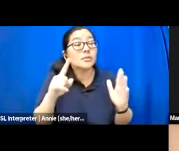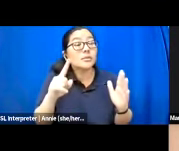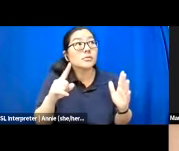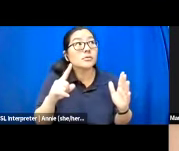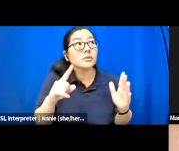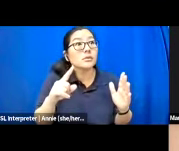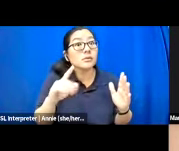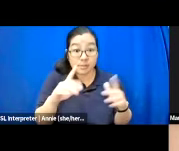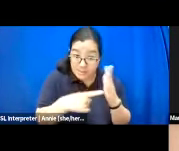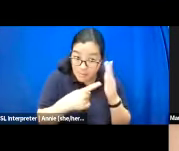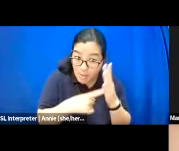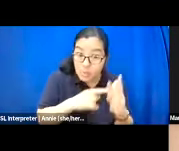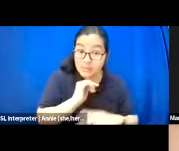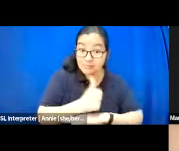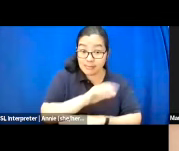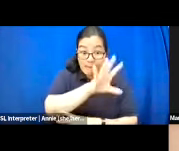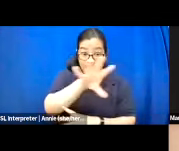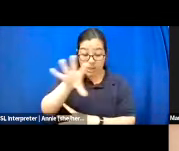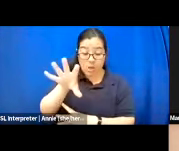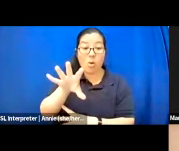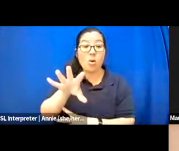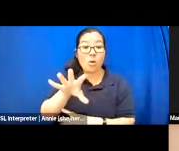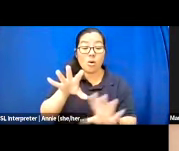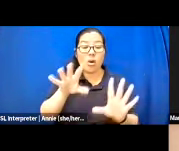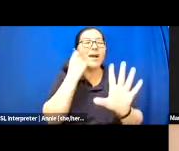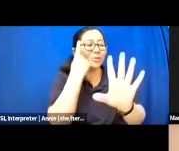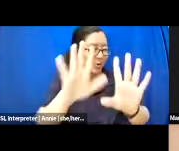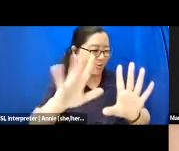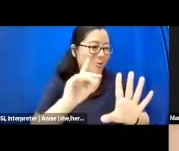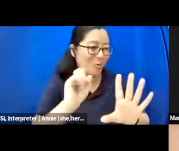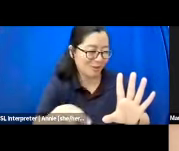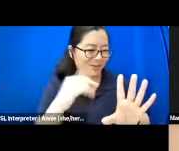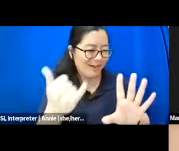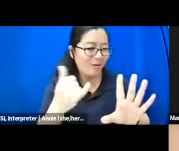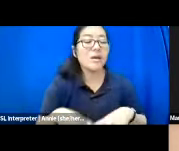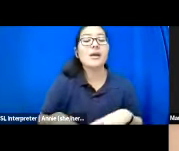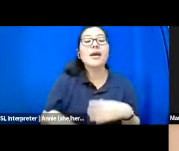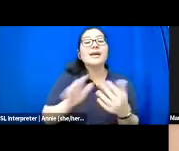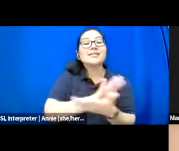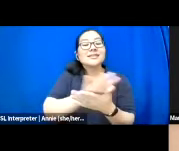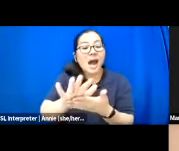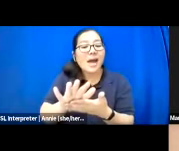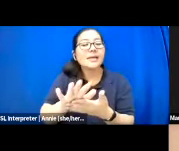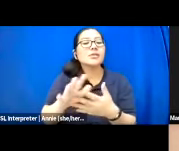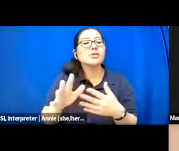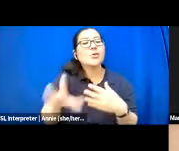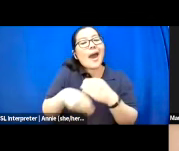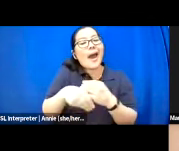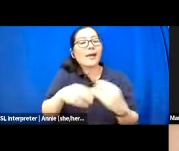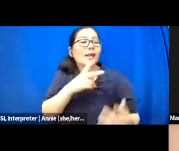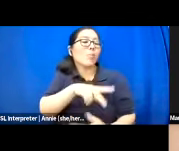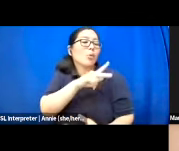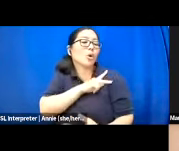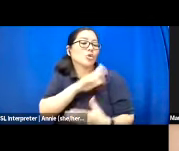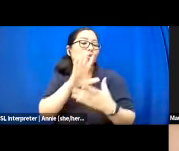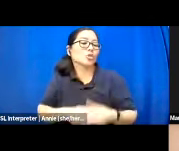do a video, and I'll get to your question. When we do a video, it's also nice to bring sort of a personal story in a little bit sometimes. Like,